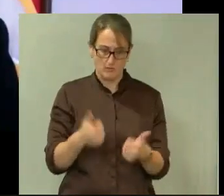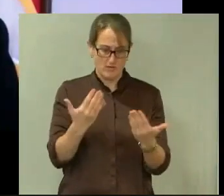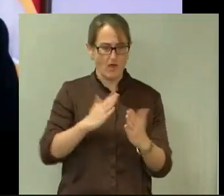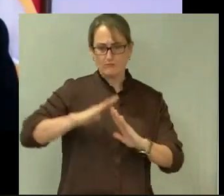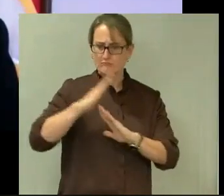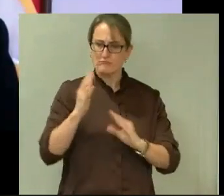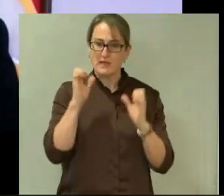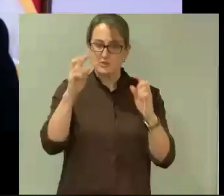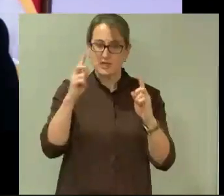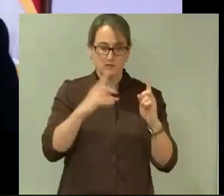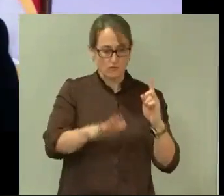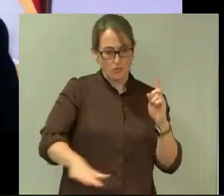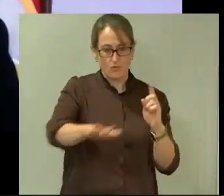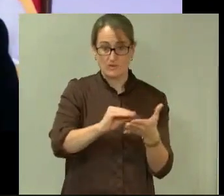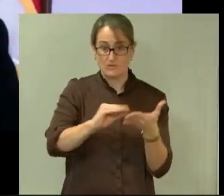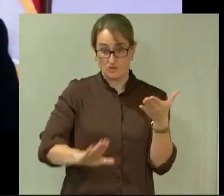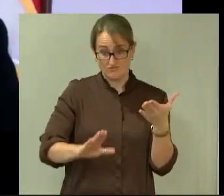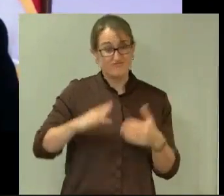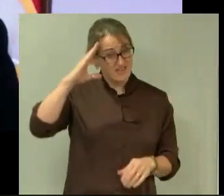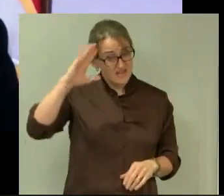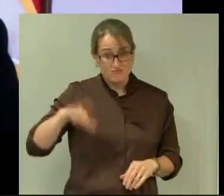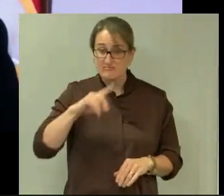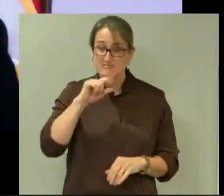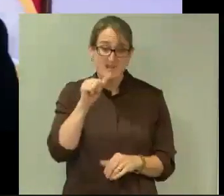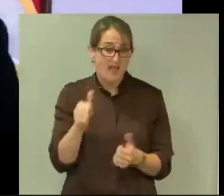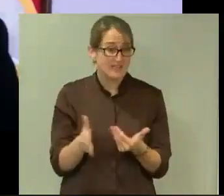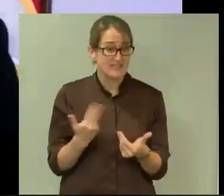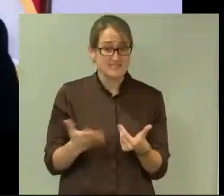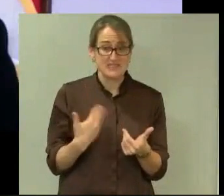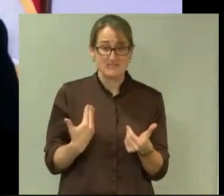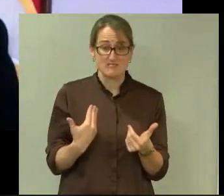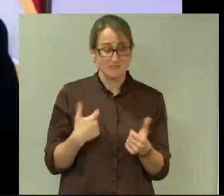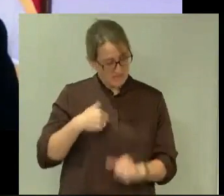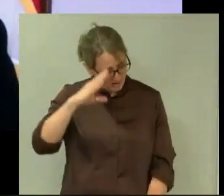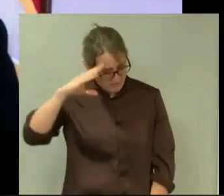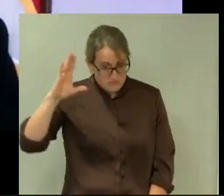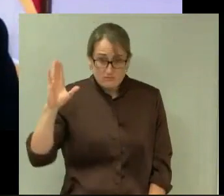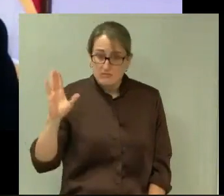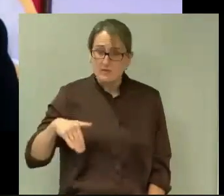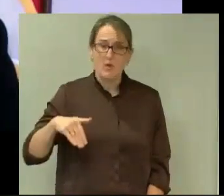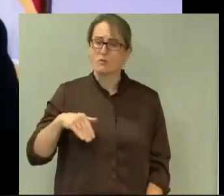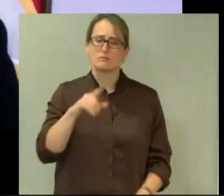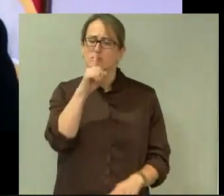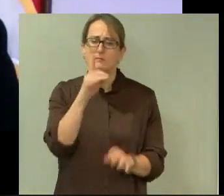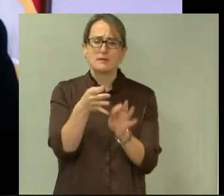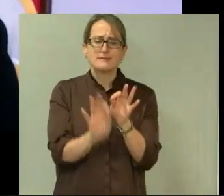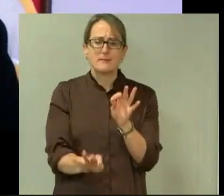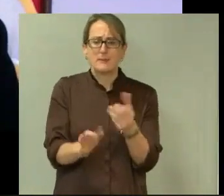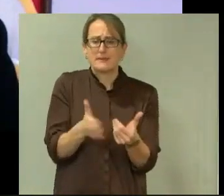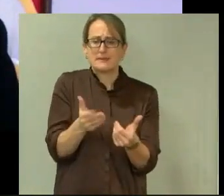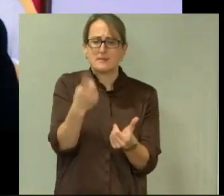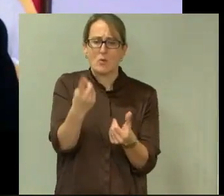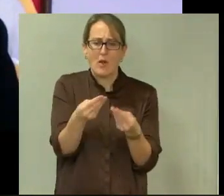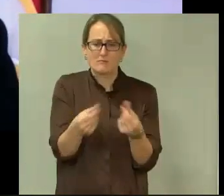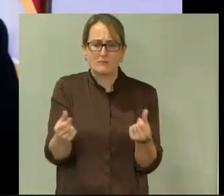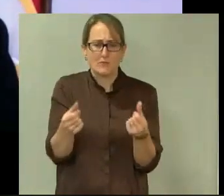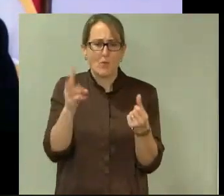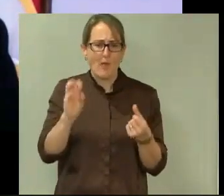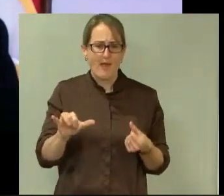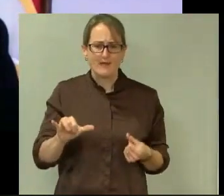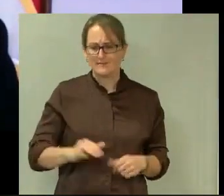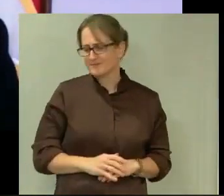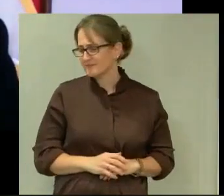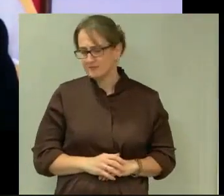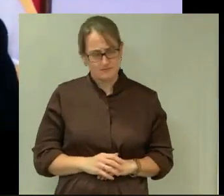acknowledge to you up front that this is not easy. I acknowledge to you up front that there is no simple playbook for how to do this, but that through